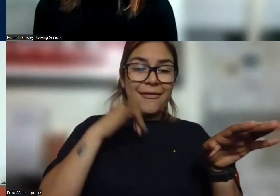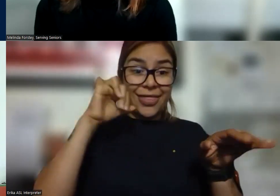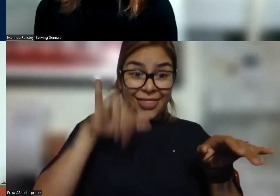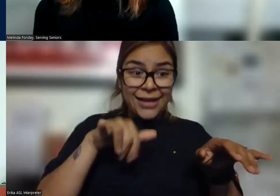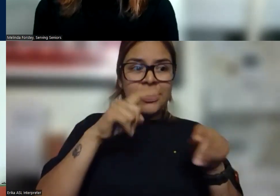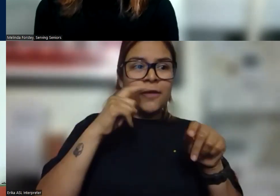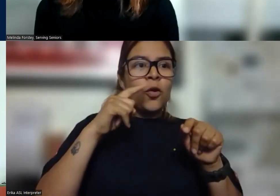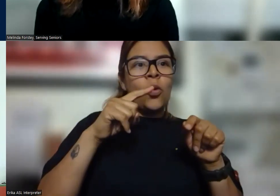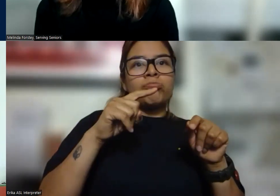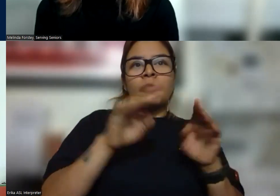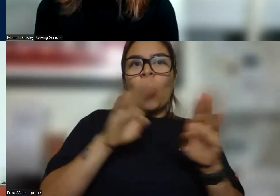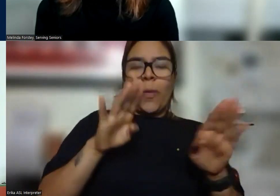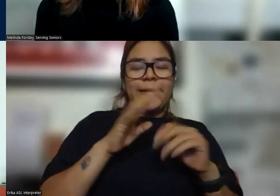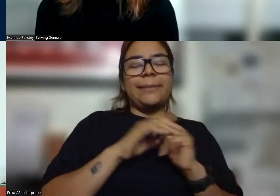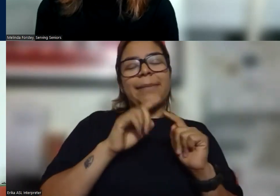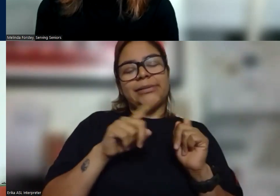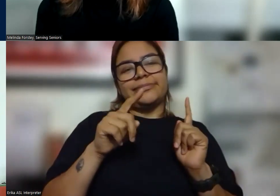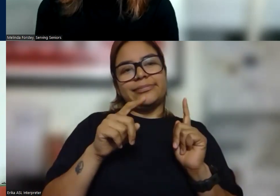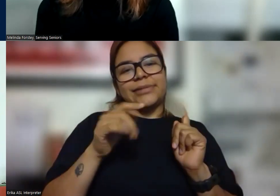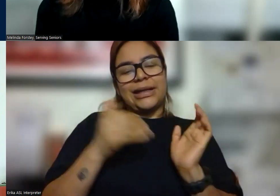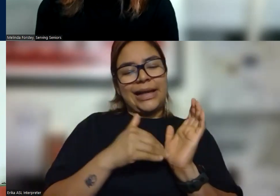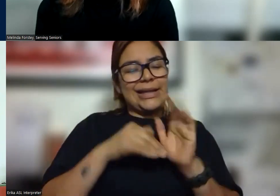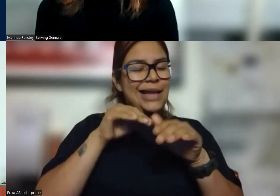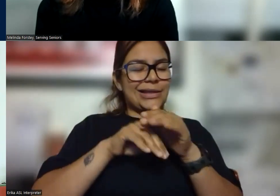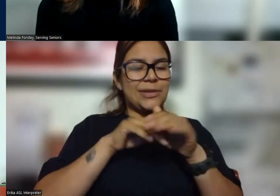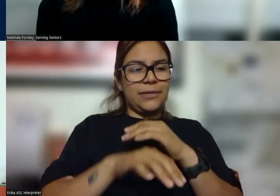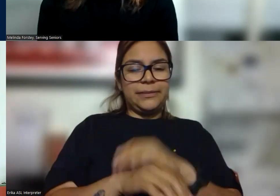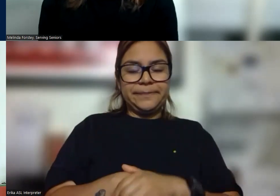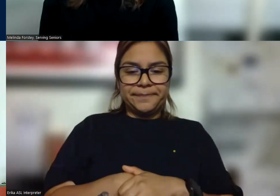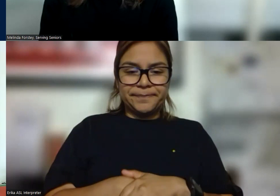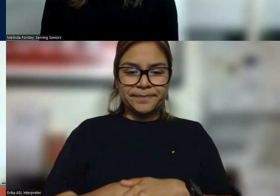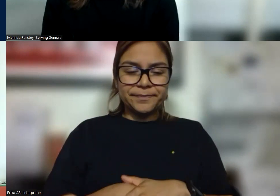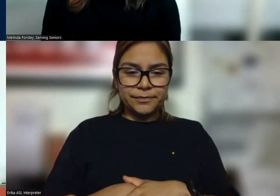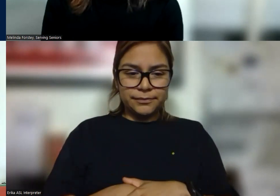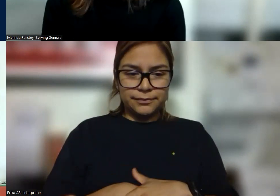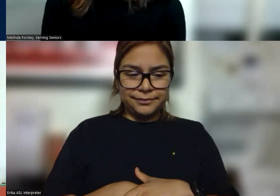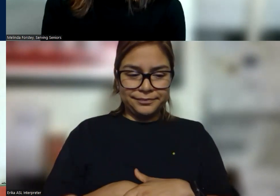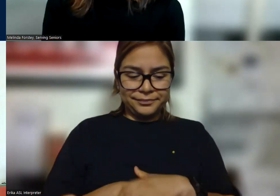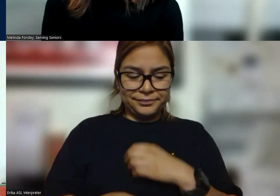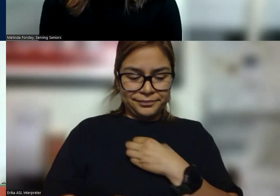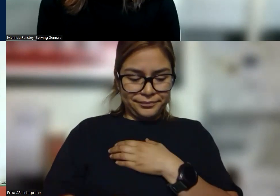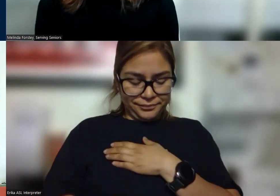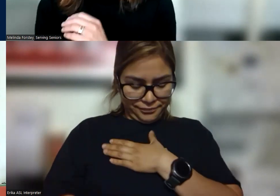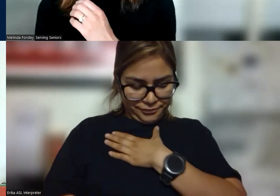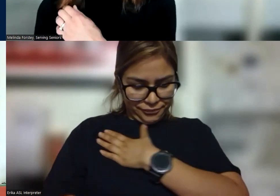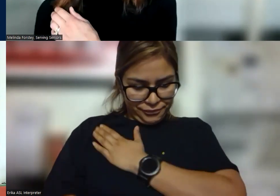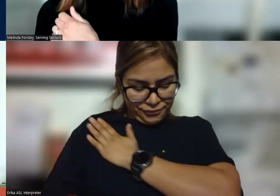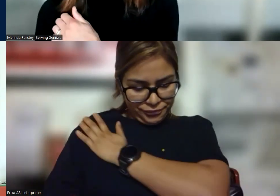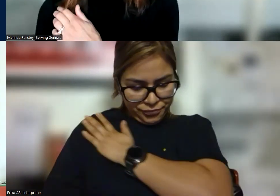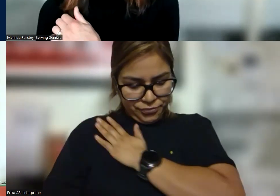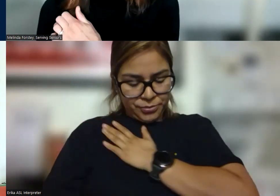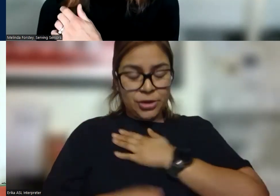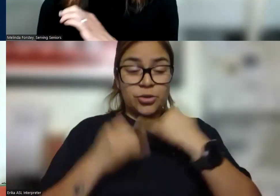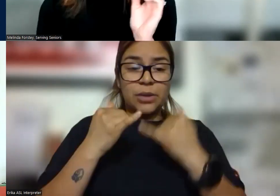little short on time. I just want to see if Melinda, you wanted to add anything to that? Or otherwise we'll move forward to the last two